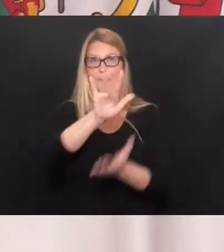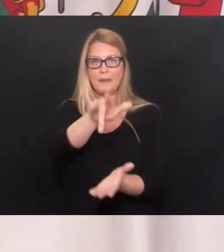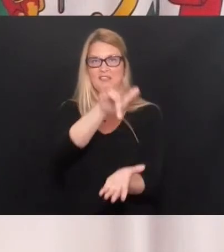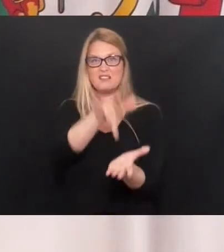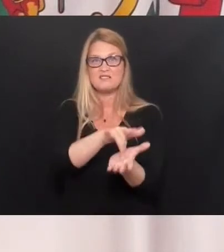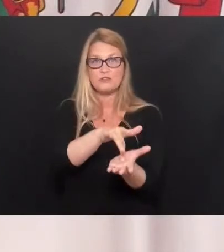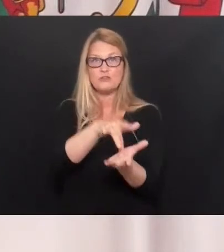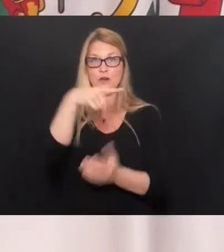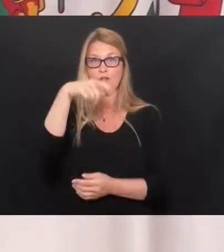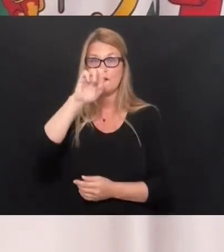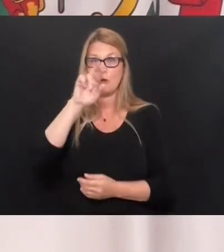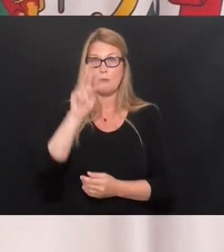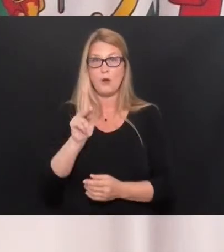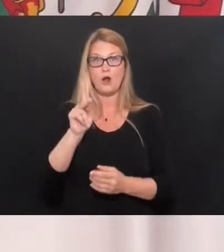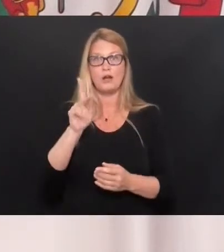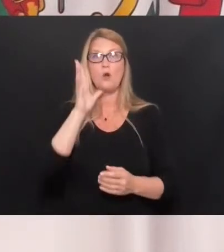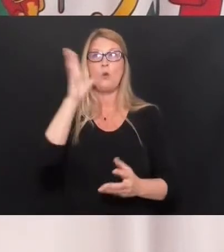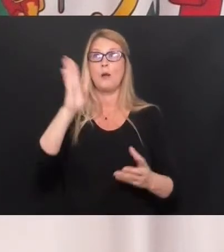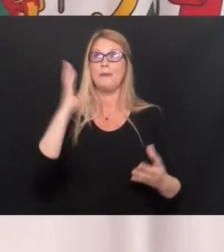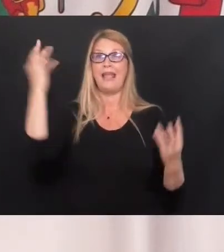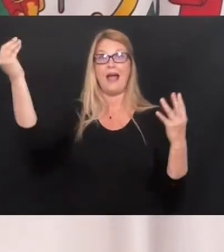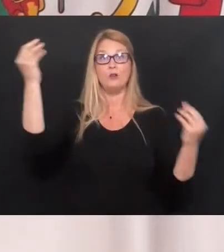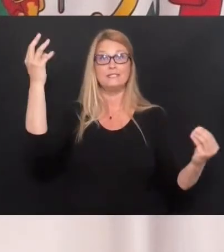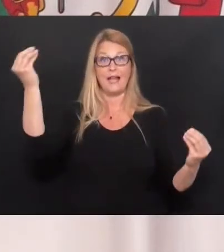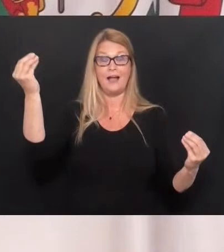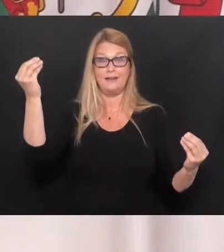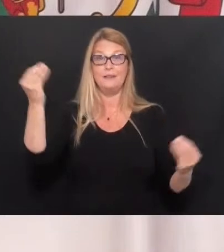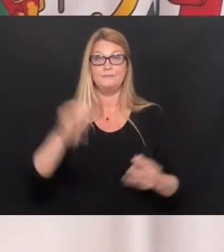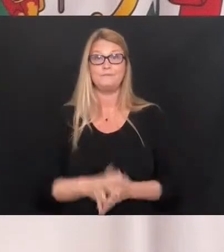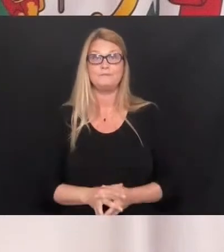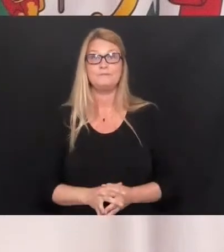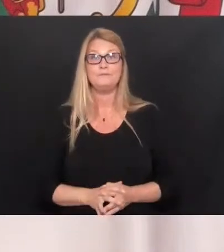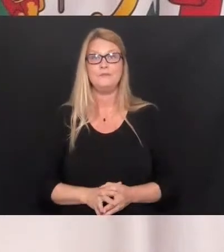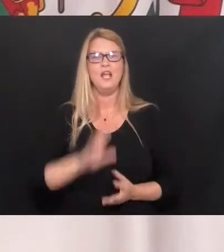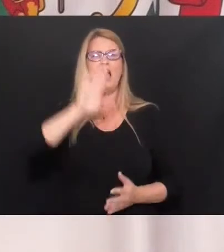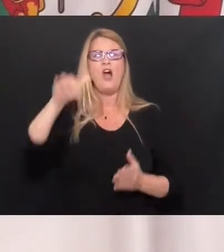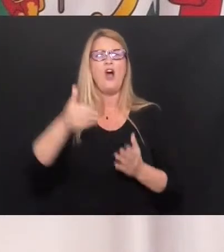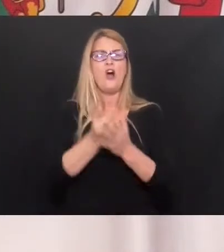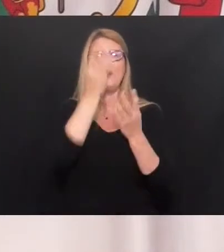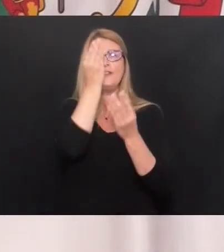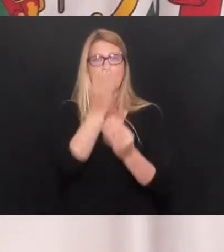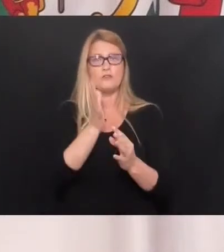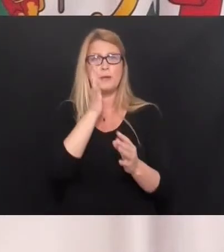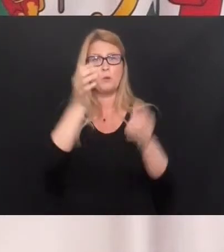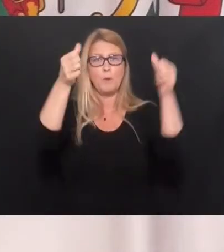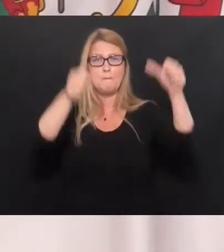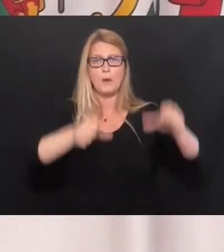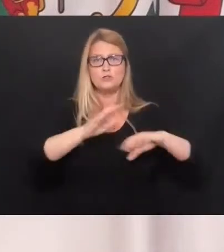locations, and they'll all be outdoors, and all the details will be posted on our